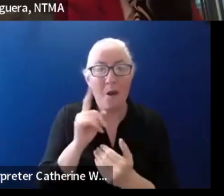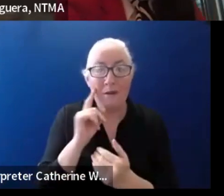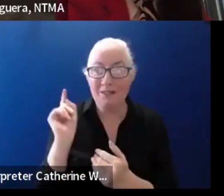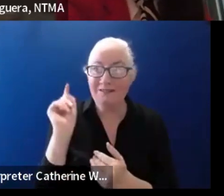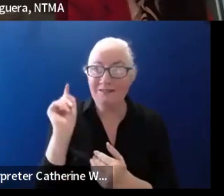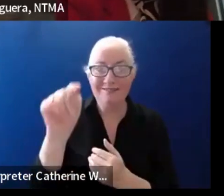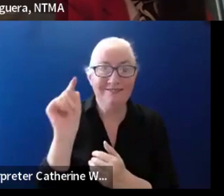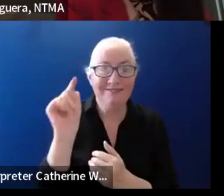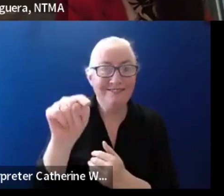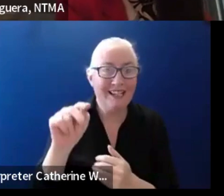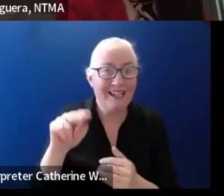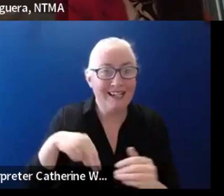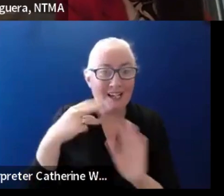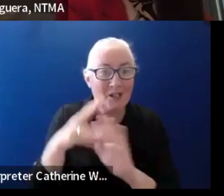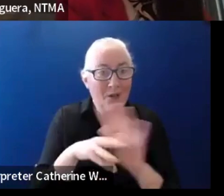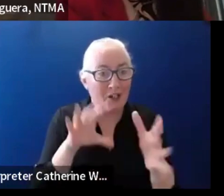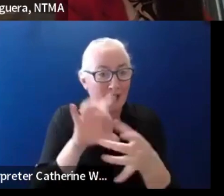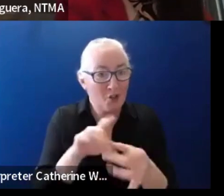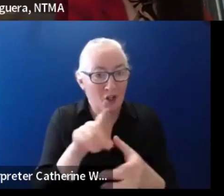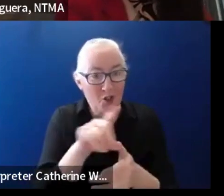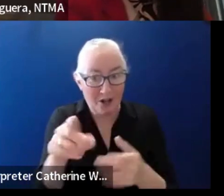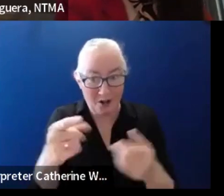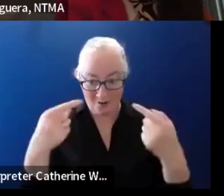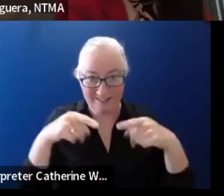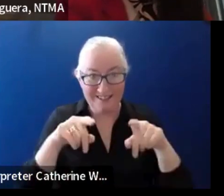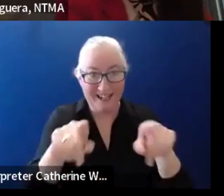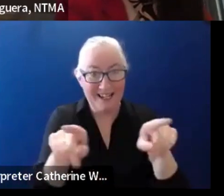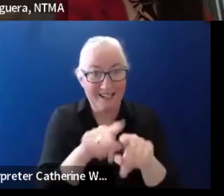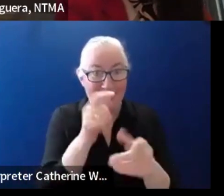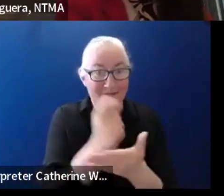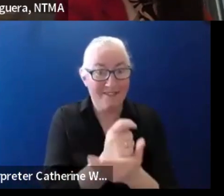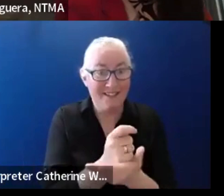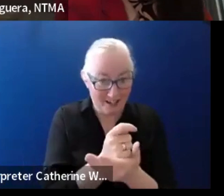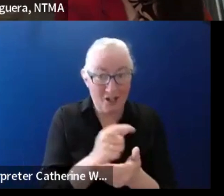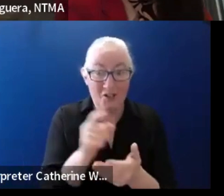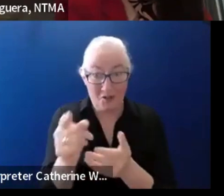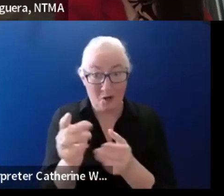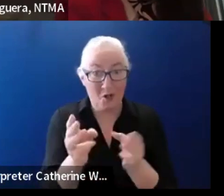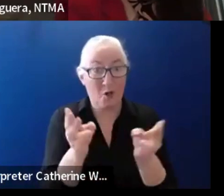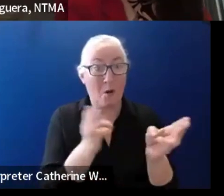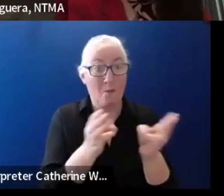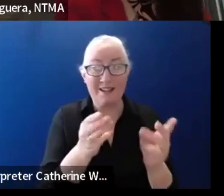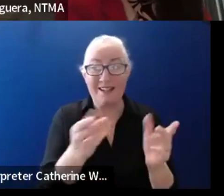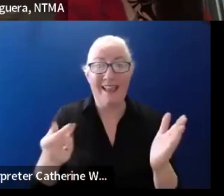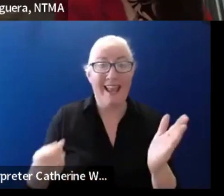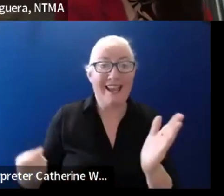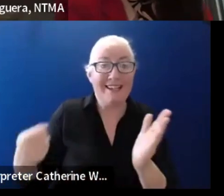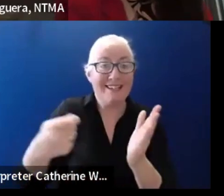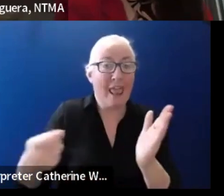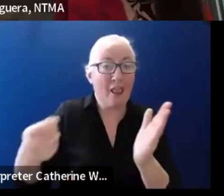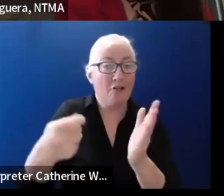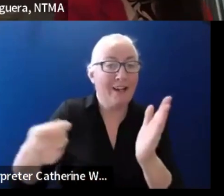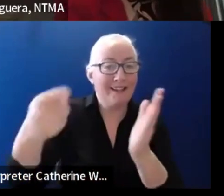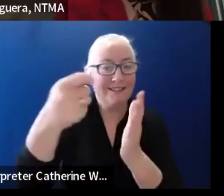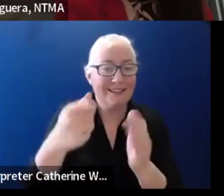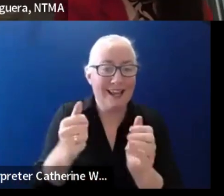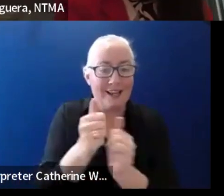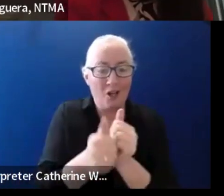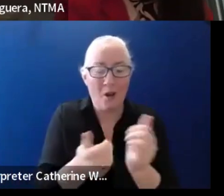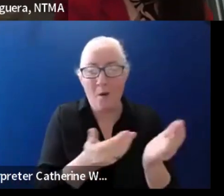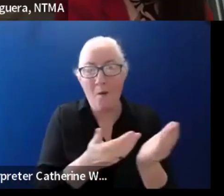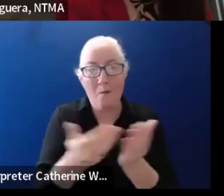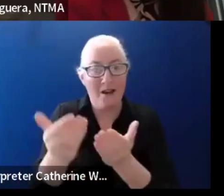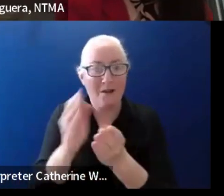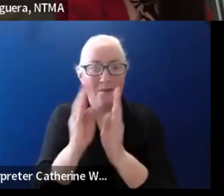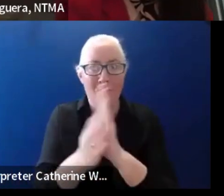week to join you, to coincide with that, because you're certainly practicing the Accelerate Action theme and bring it to